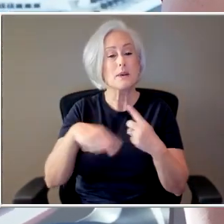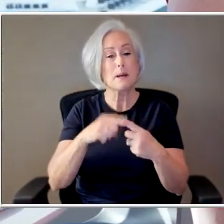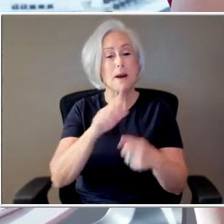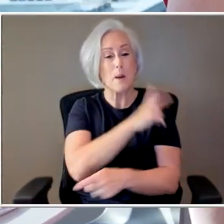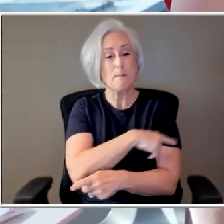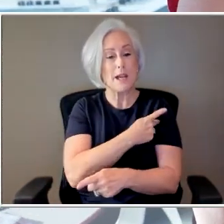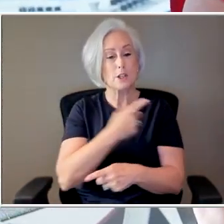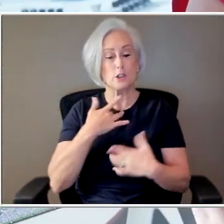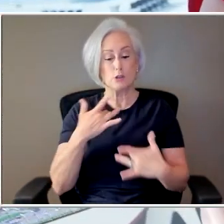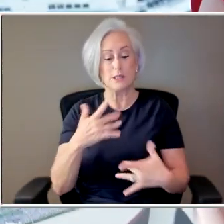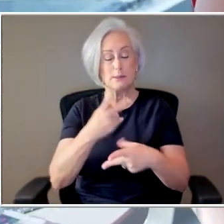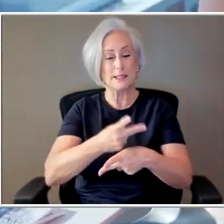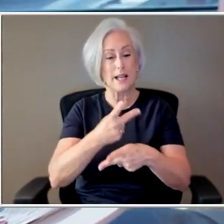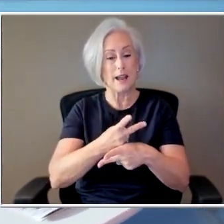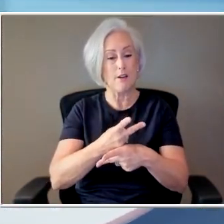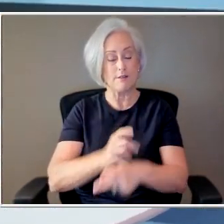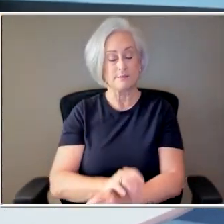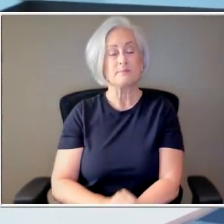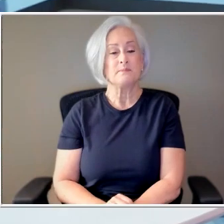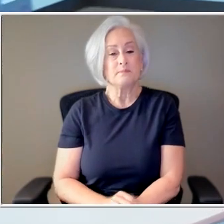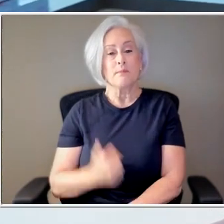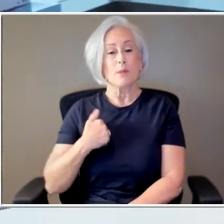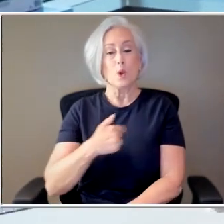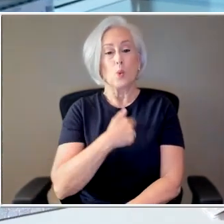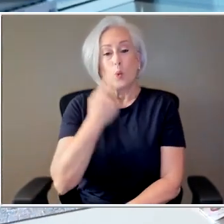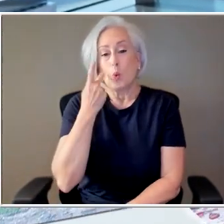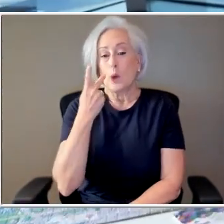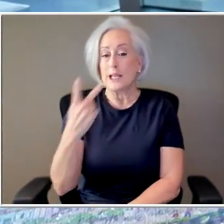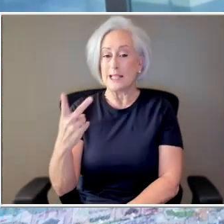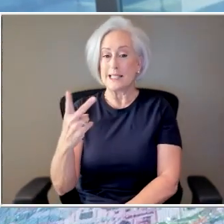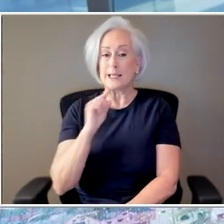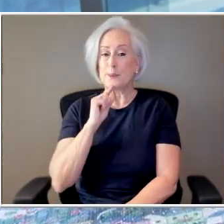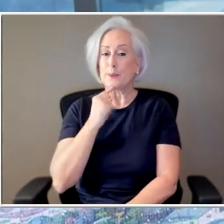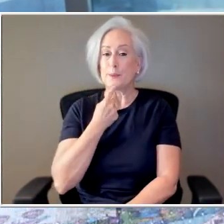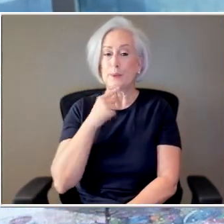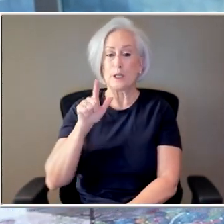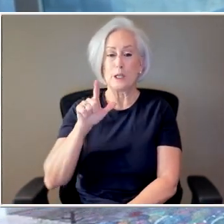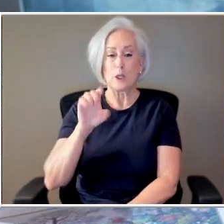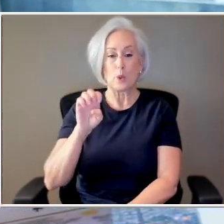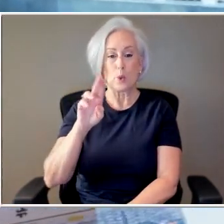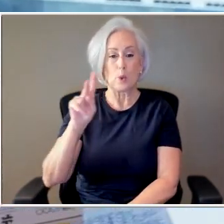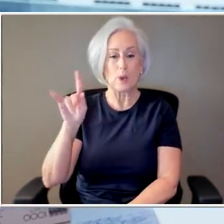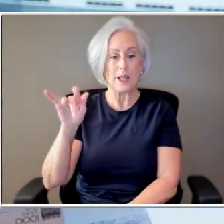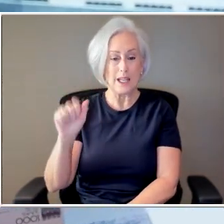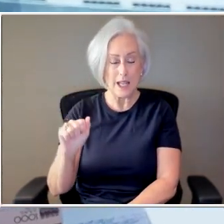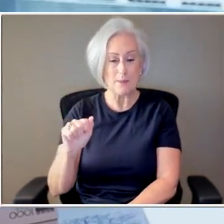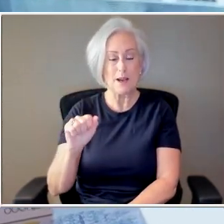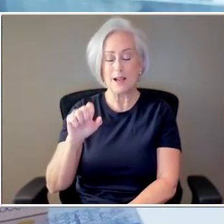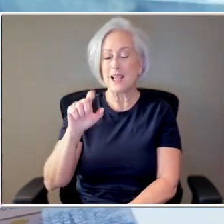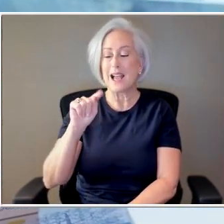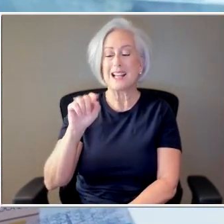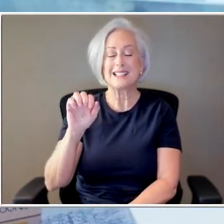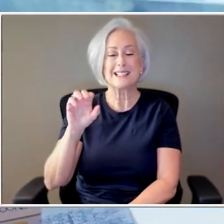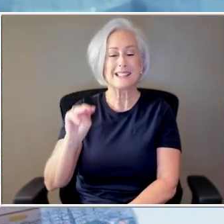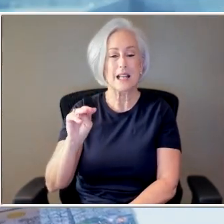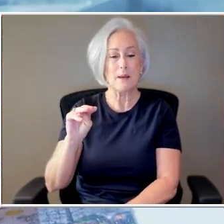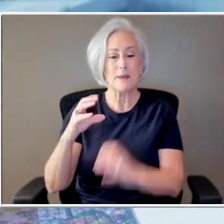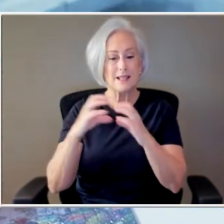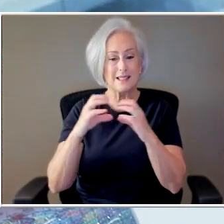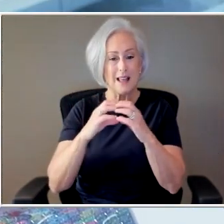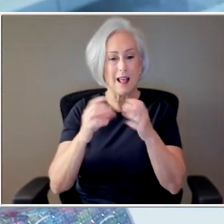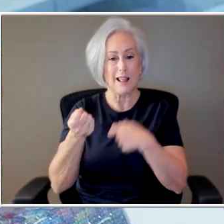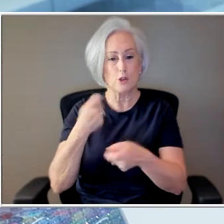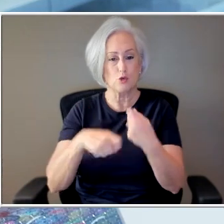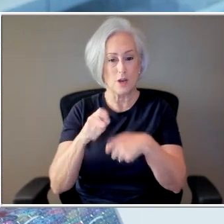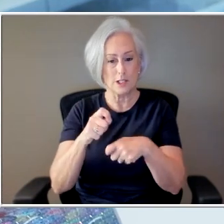up here. Yeah, we typically see our acute leukemia and allogeneic stem cell transplant patients. These patients are usually on our